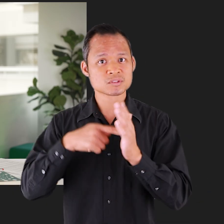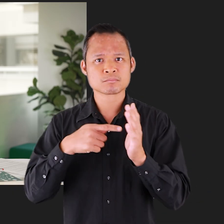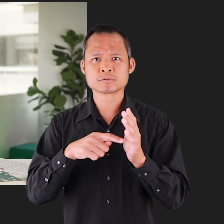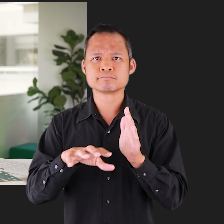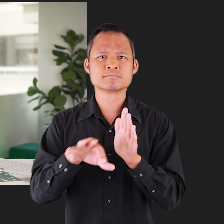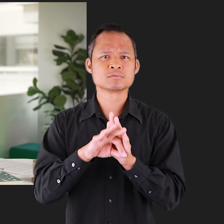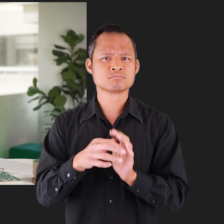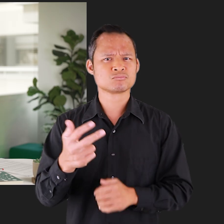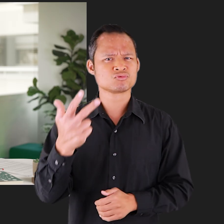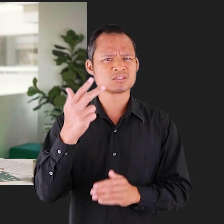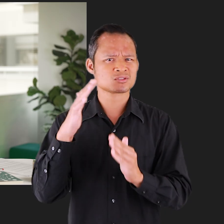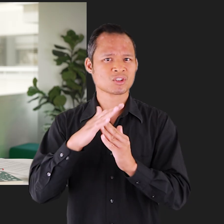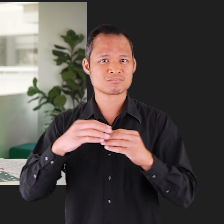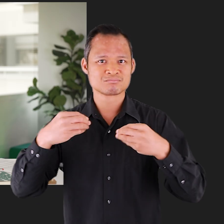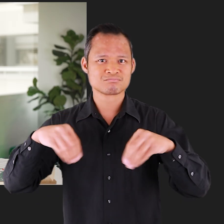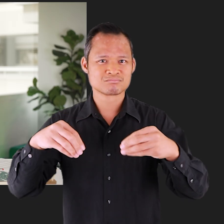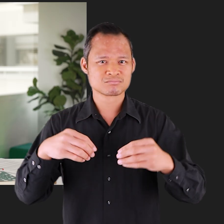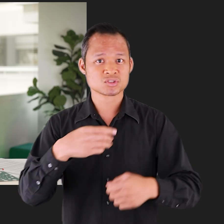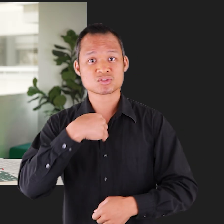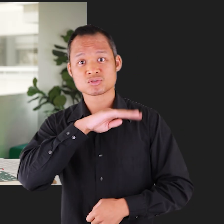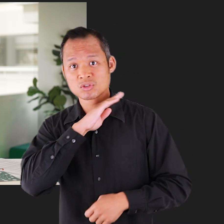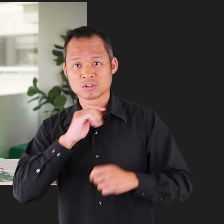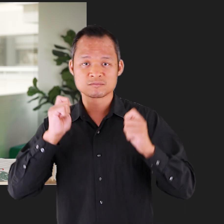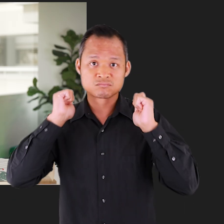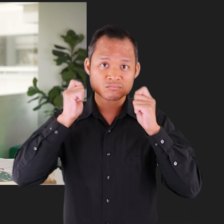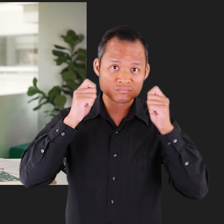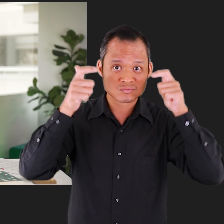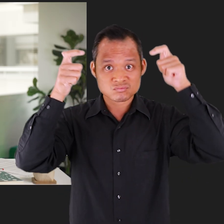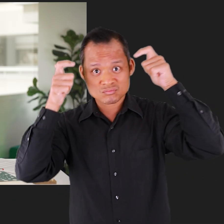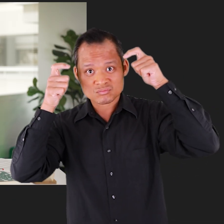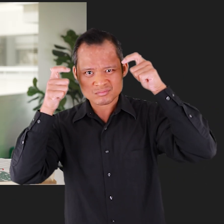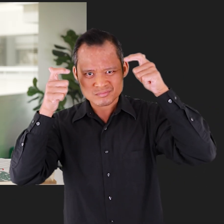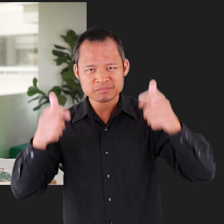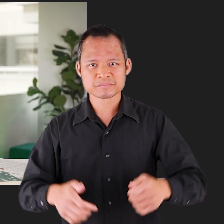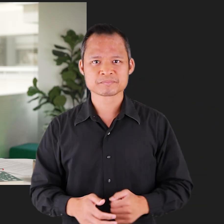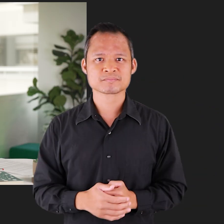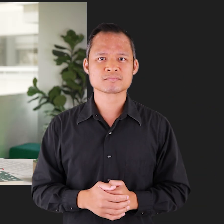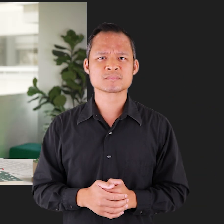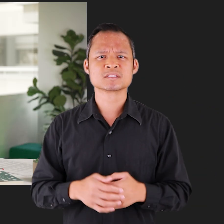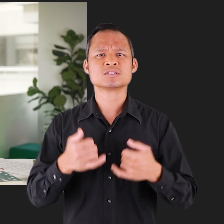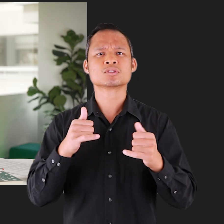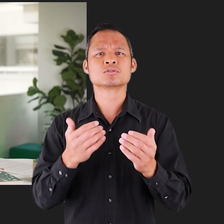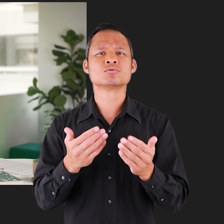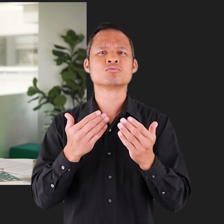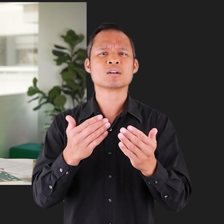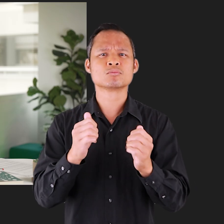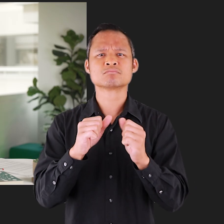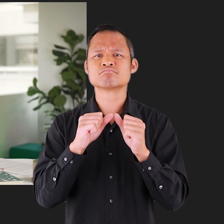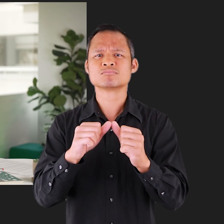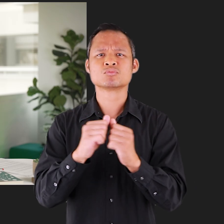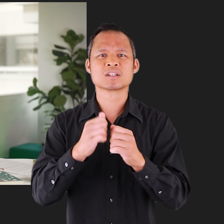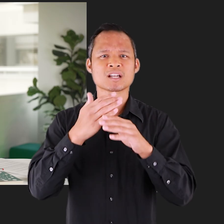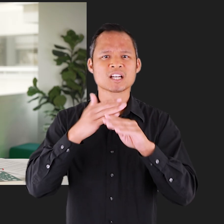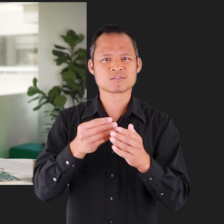If you have an online specialty clothing line, for example, you can pick your 3 biggest sellers like shawls, scarves, and wool